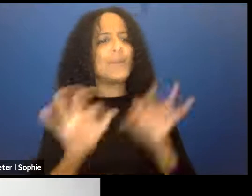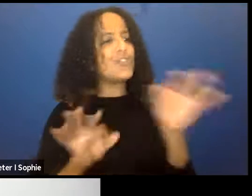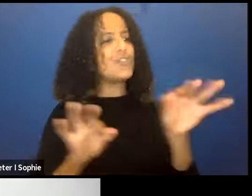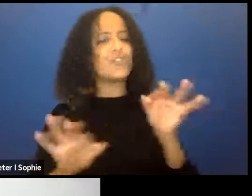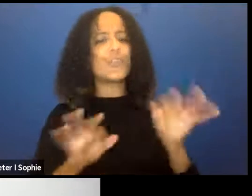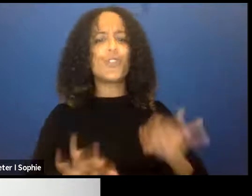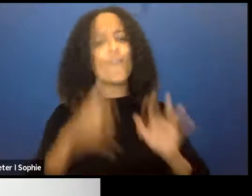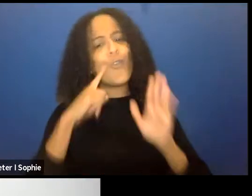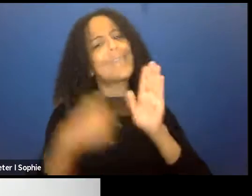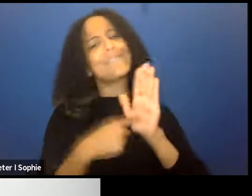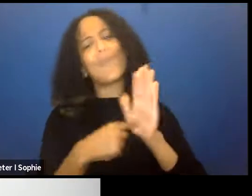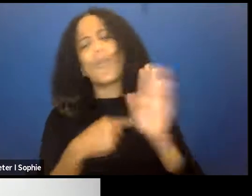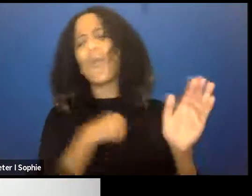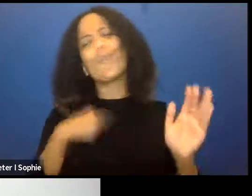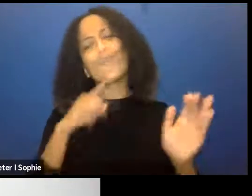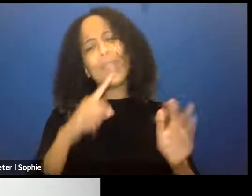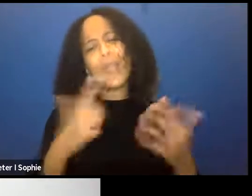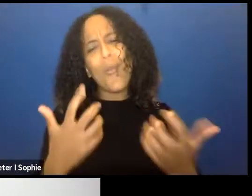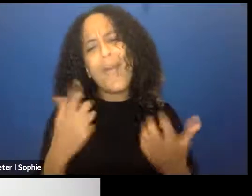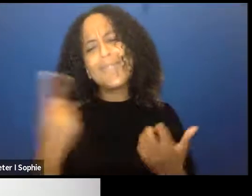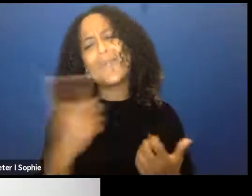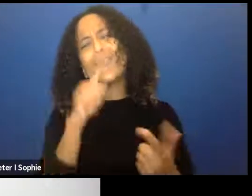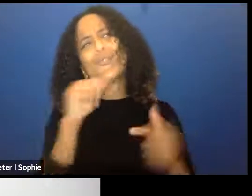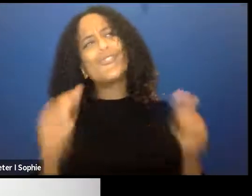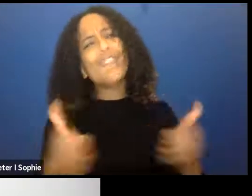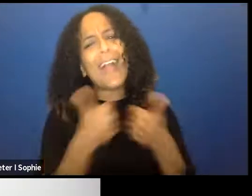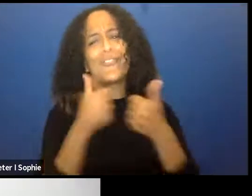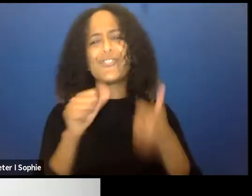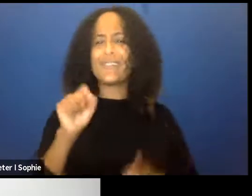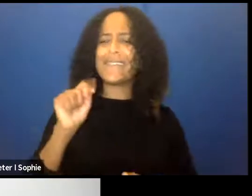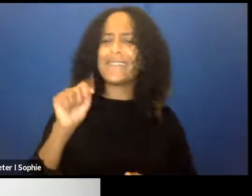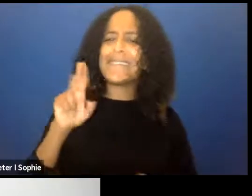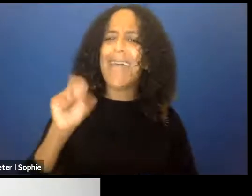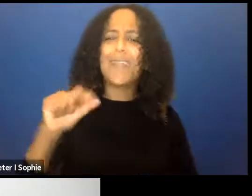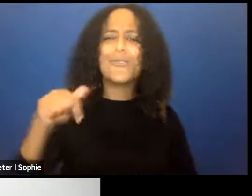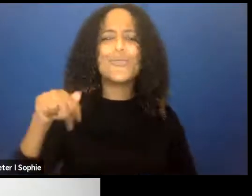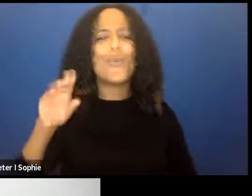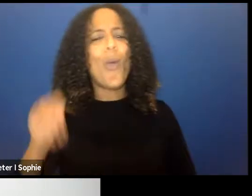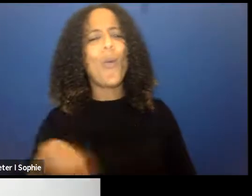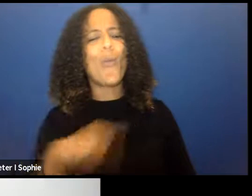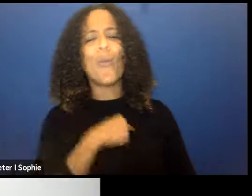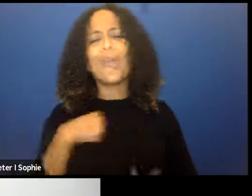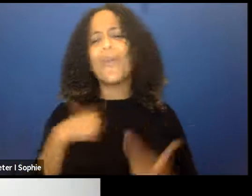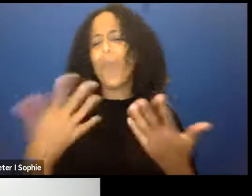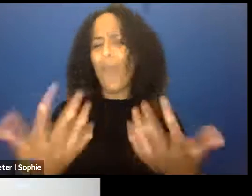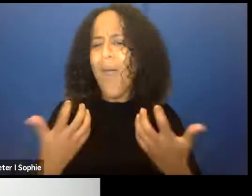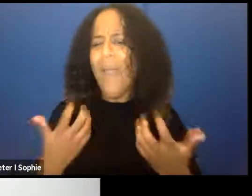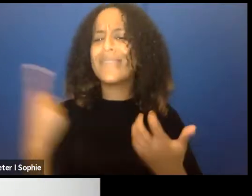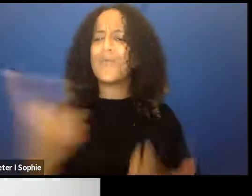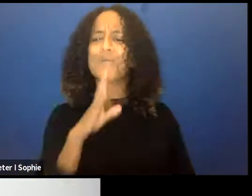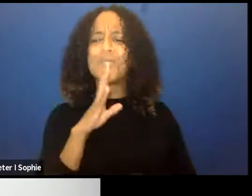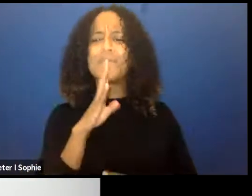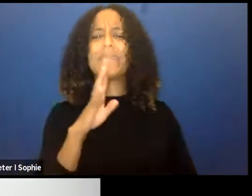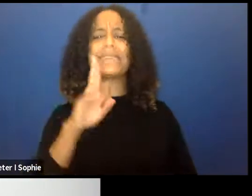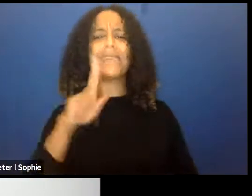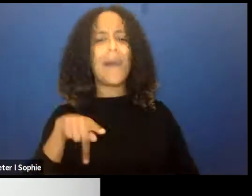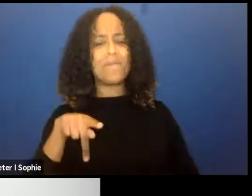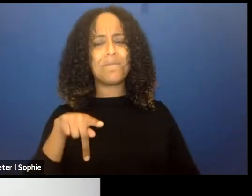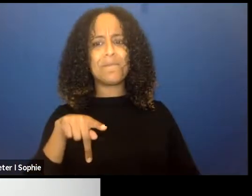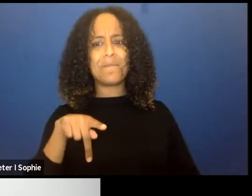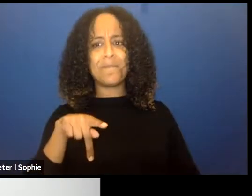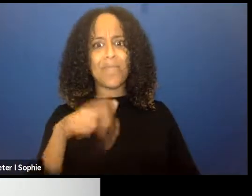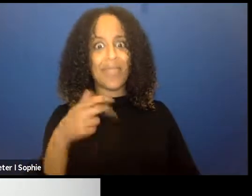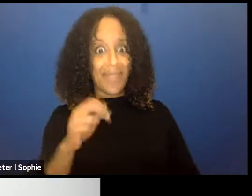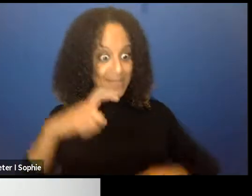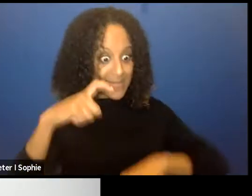example, oh, we really want someone who challenges the status quo. We want someone who really speaks up. And then